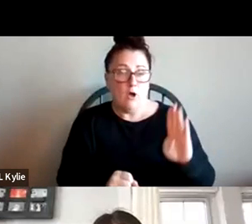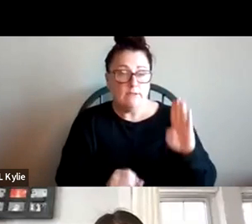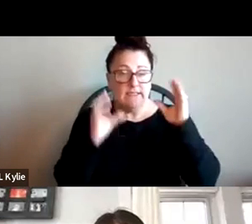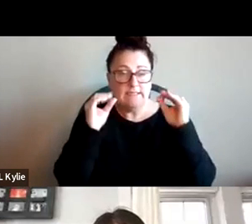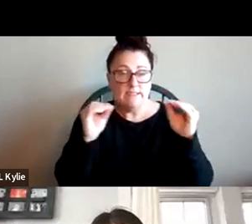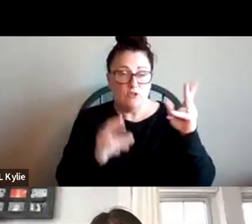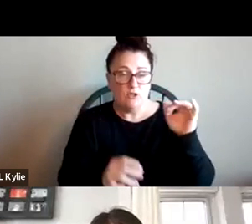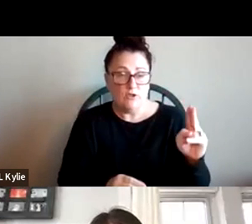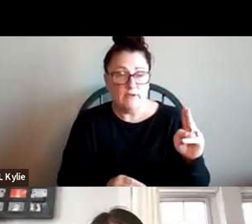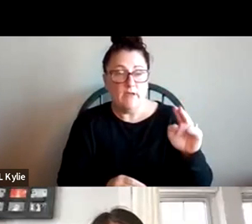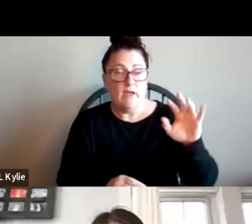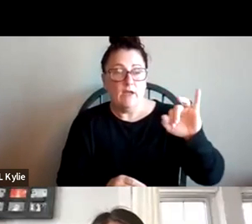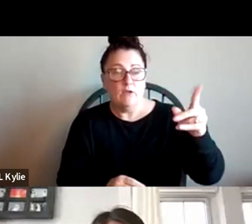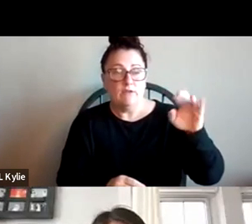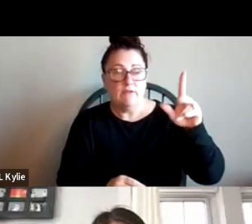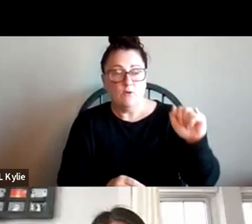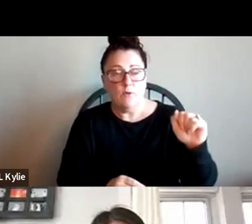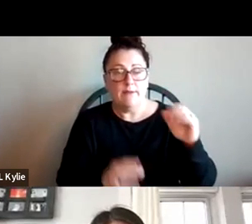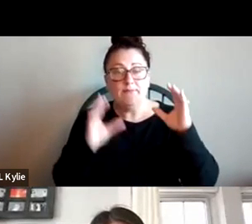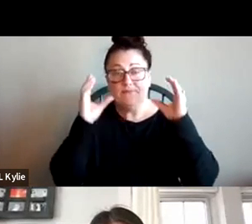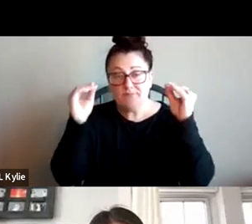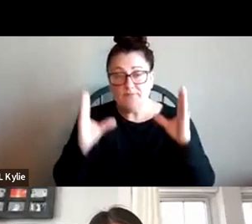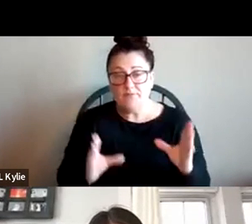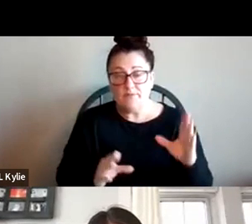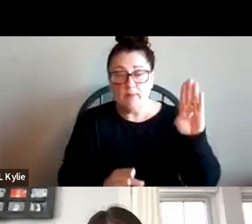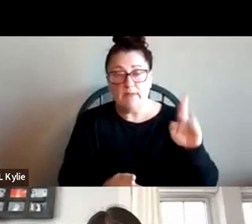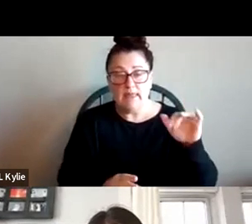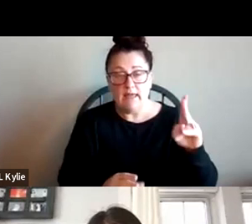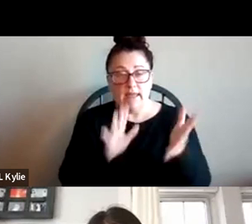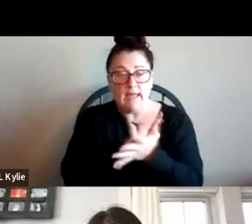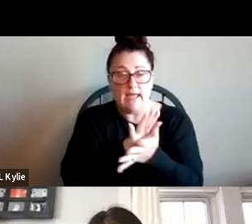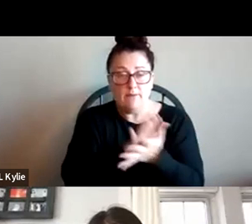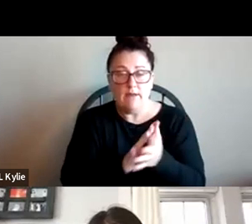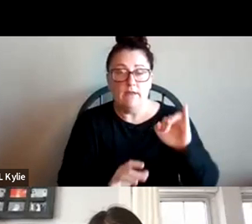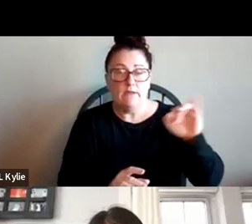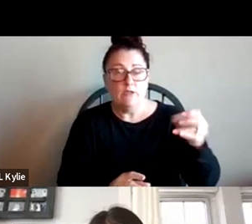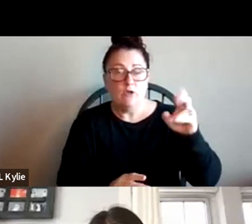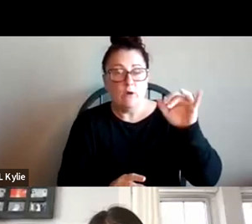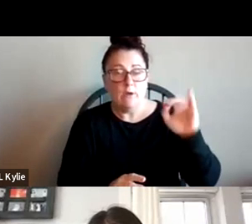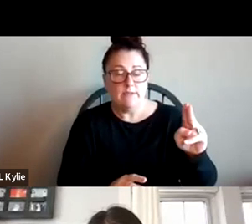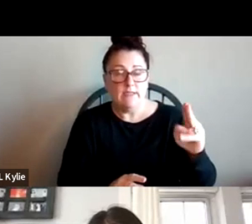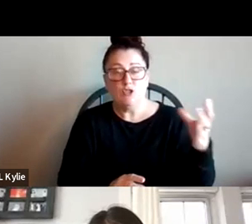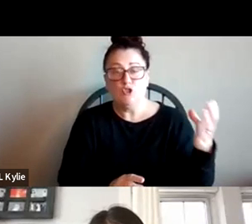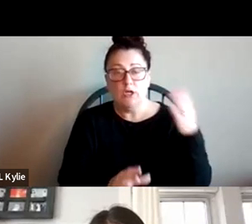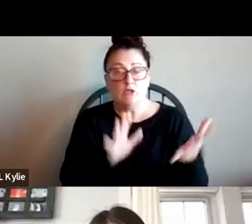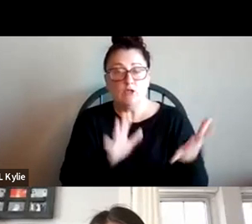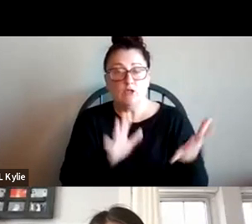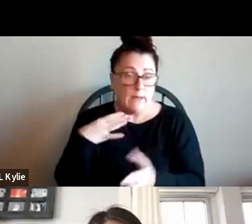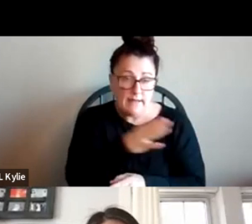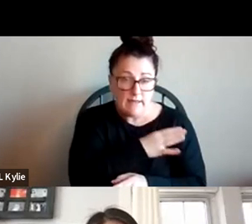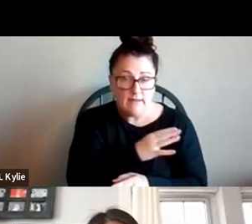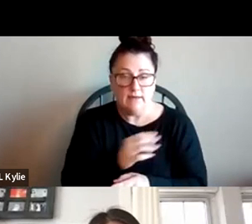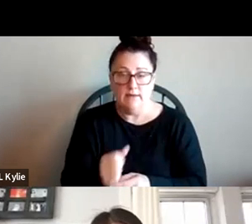Valenzuela, educator at Boston Latin Academy. Ms. Jerry Robinson, chair of the school committee, and Ms.